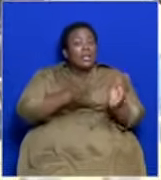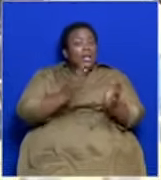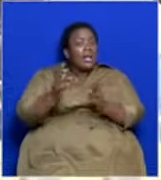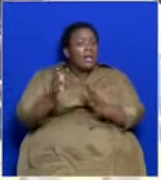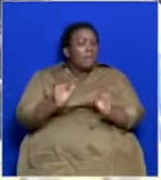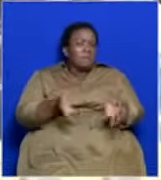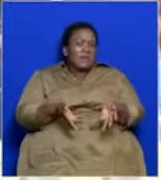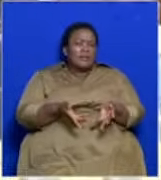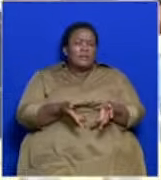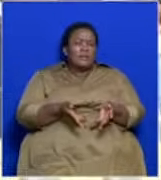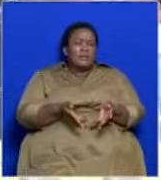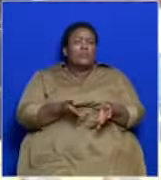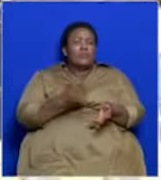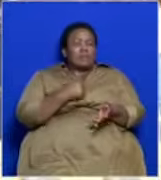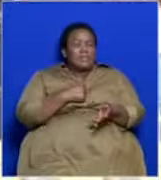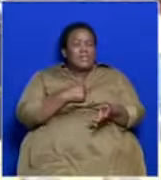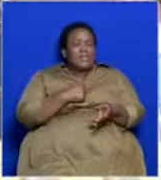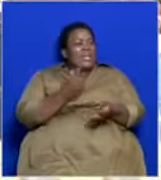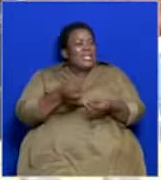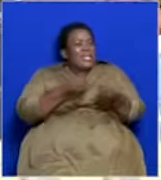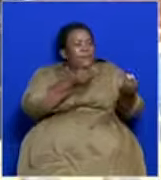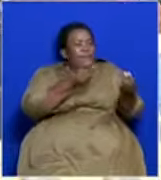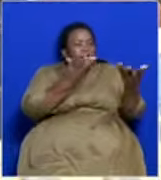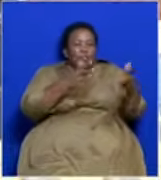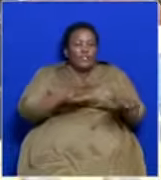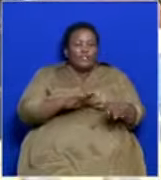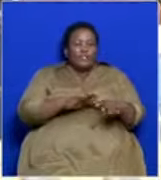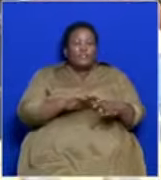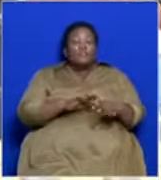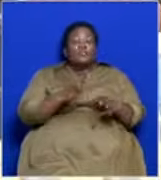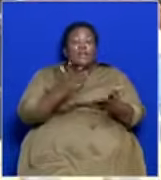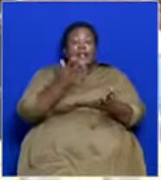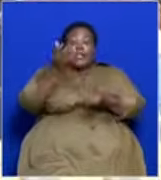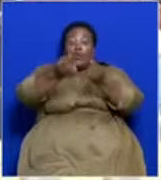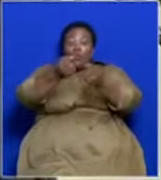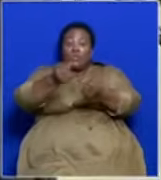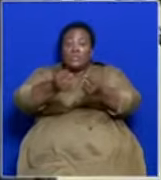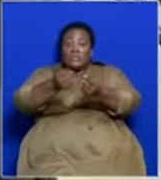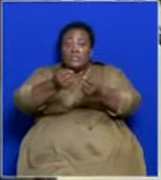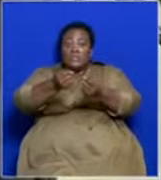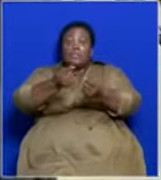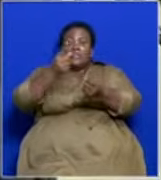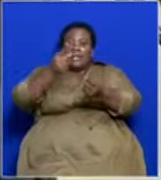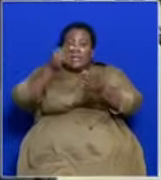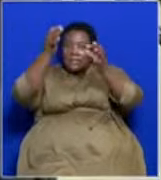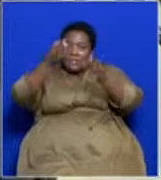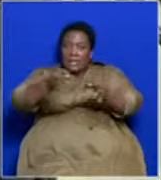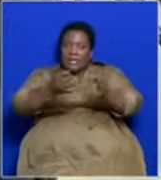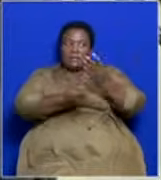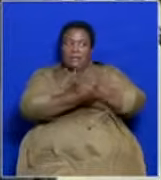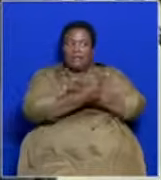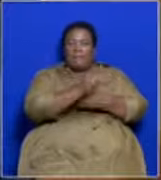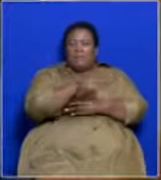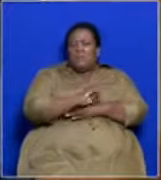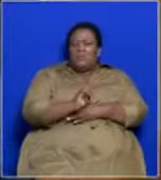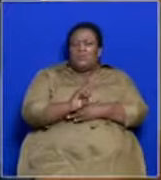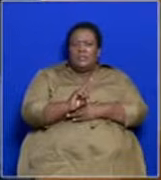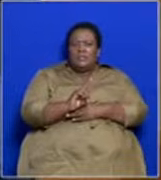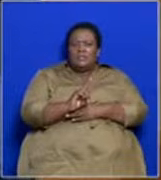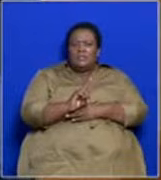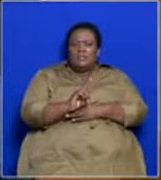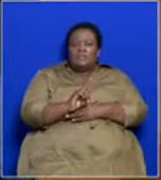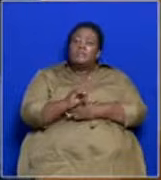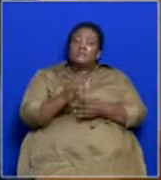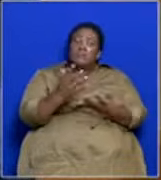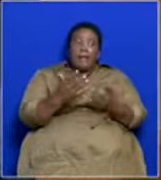a subpoena, and it would then be the court that directs what should happen. And of course, failure to comply with